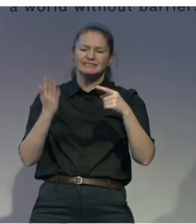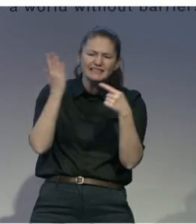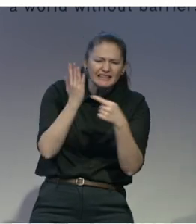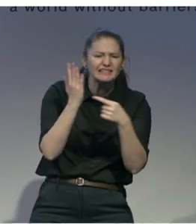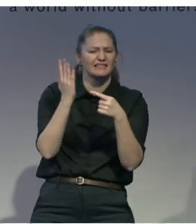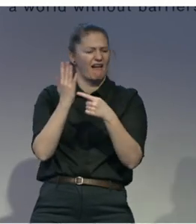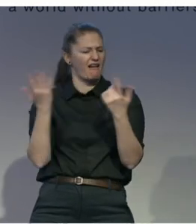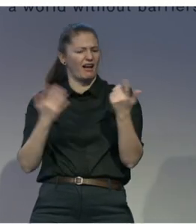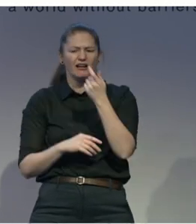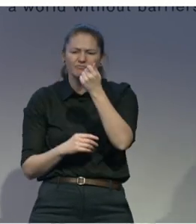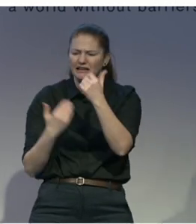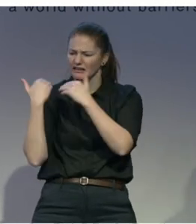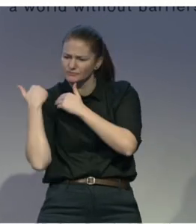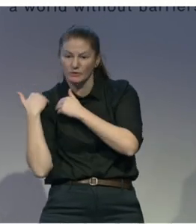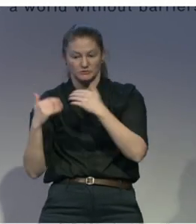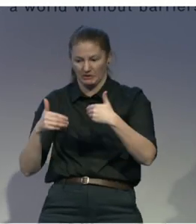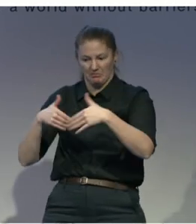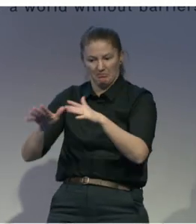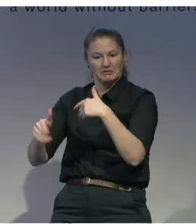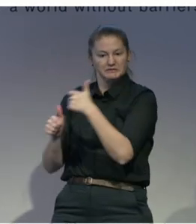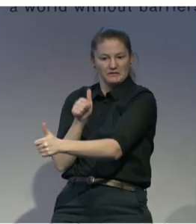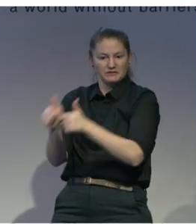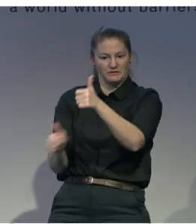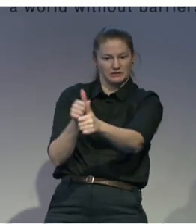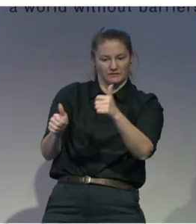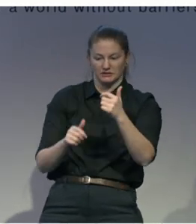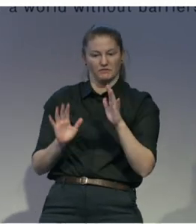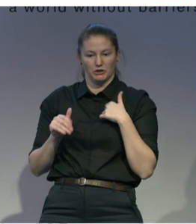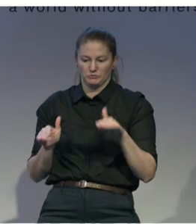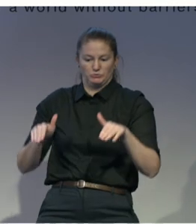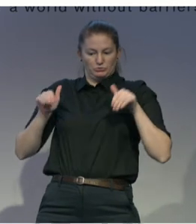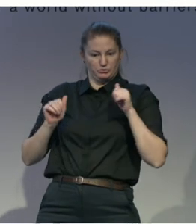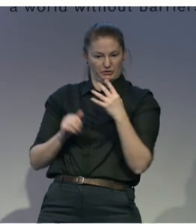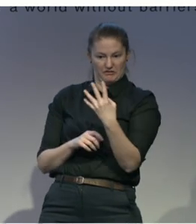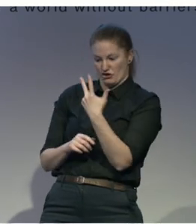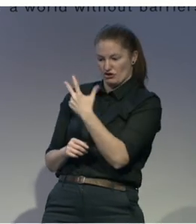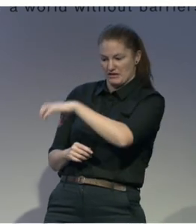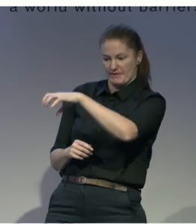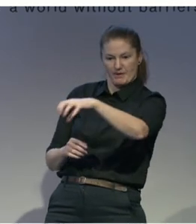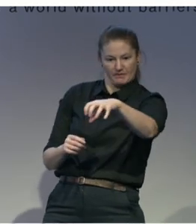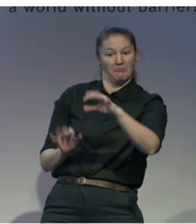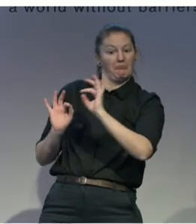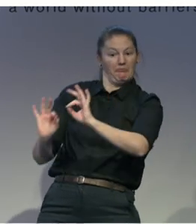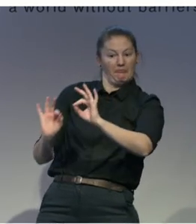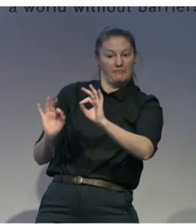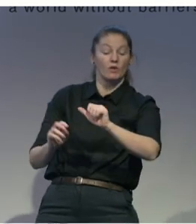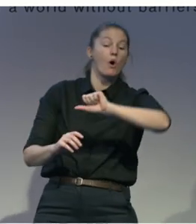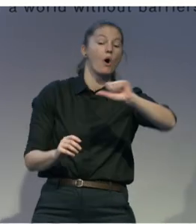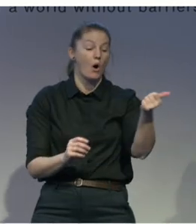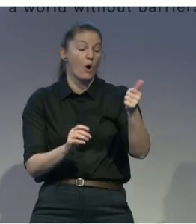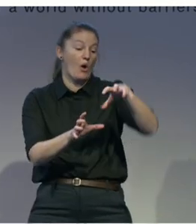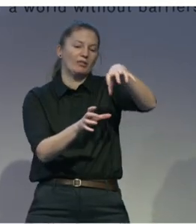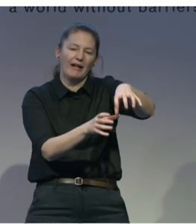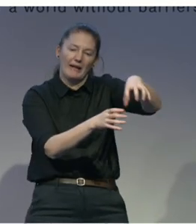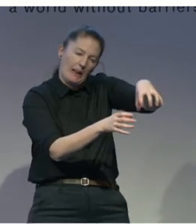the project. But we want to work in other municipalities because we are sure that the